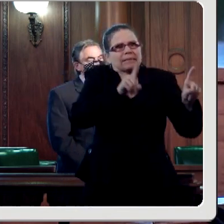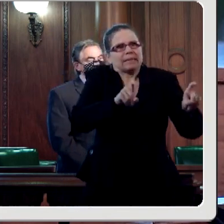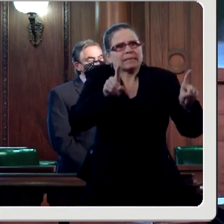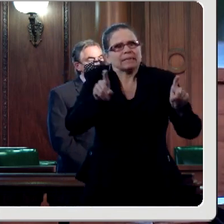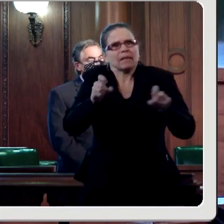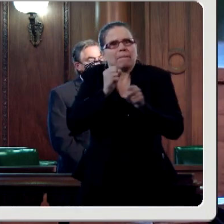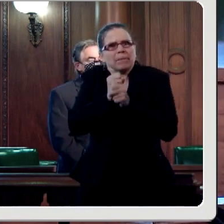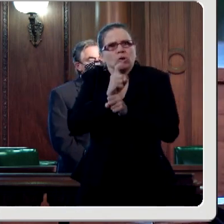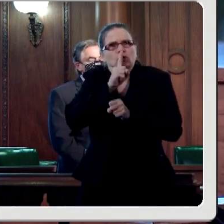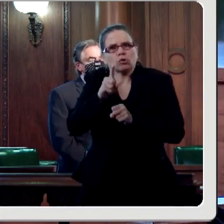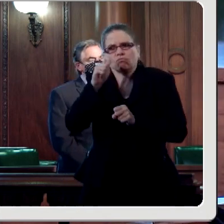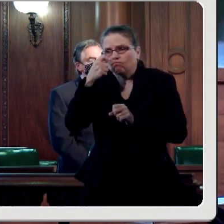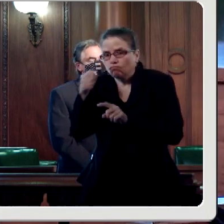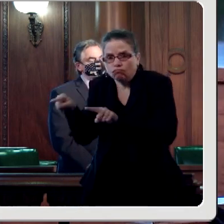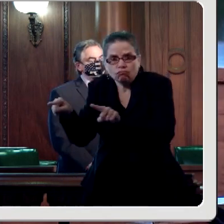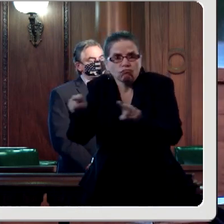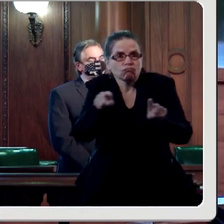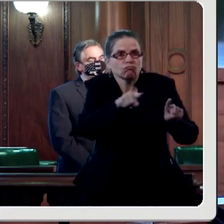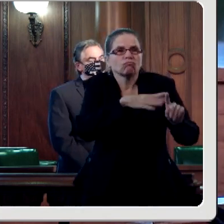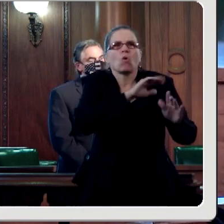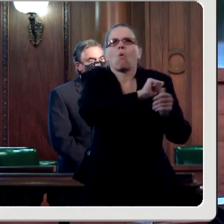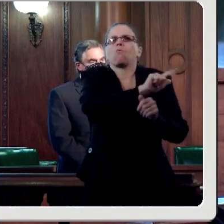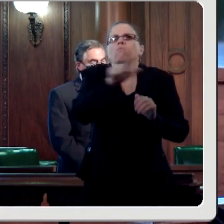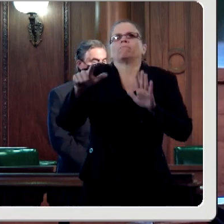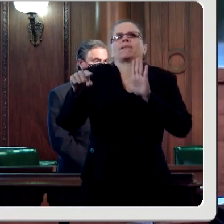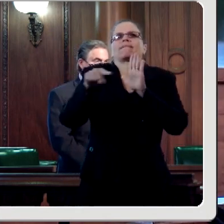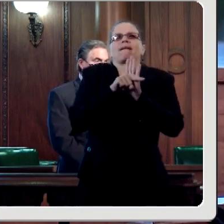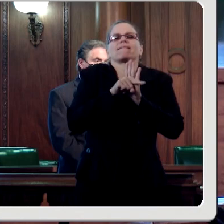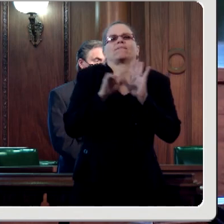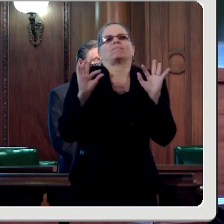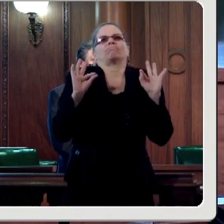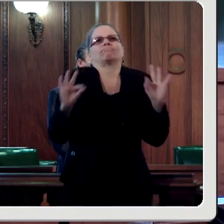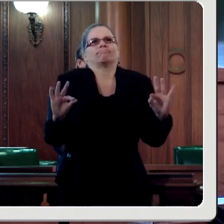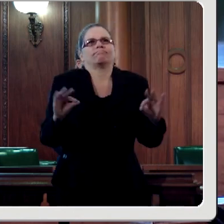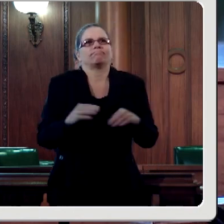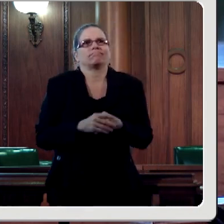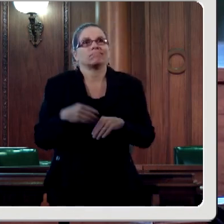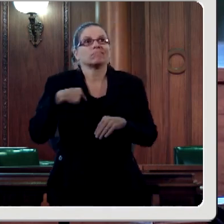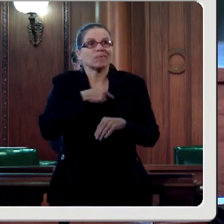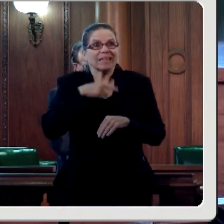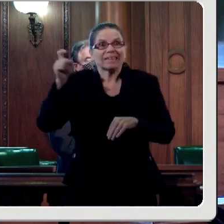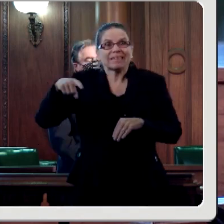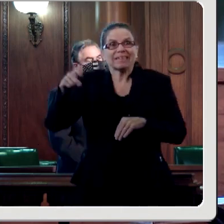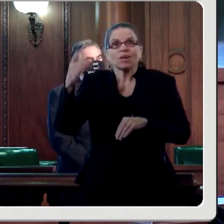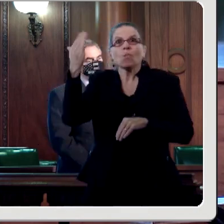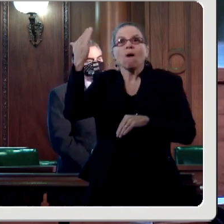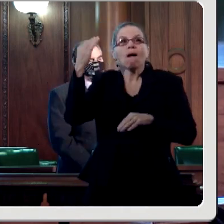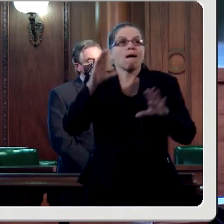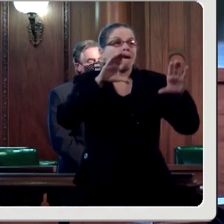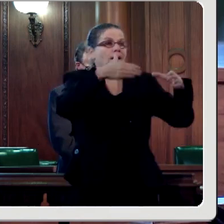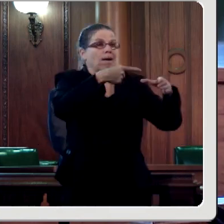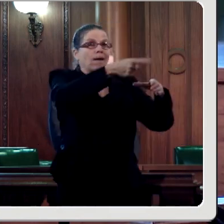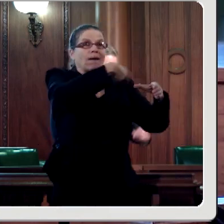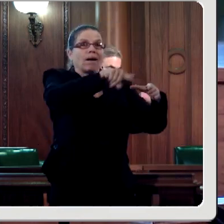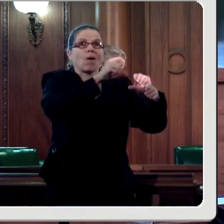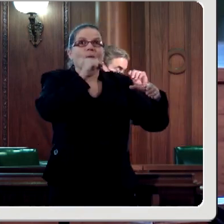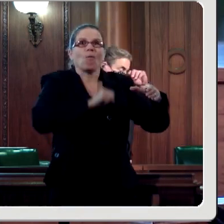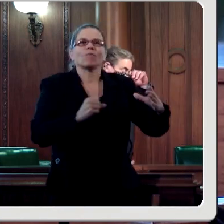with that. The sooner they get in, the sooner they get out, and we needed them as of yesterday, so that'll work out